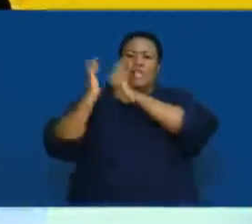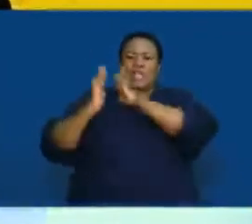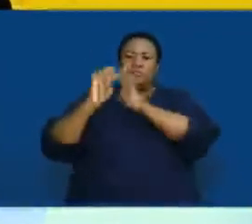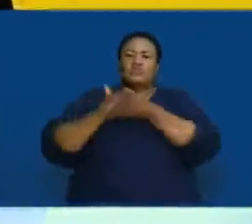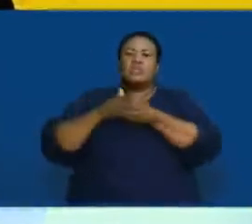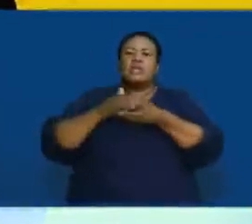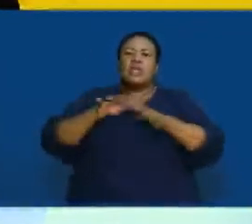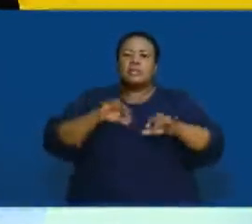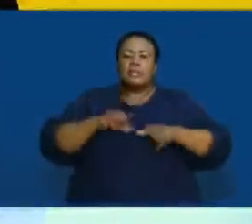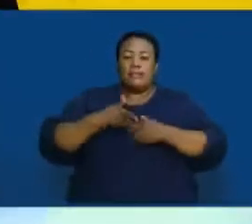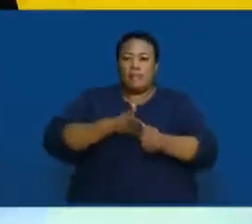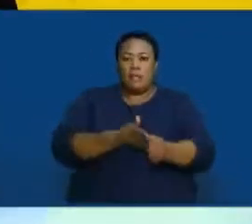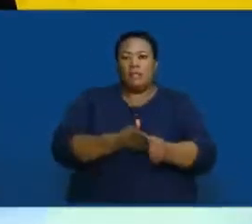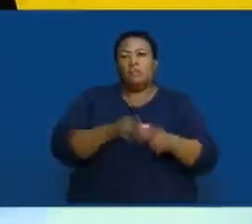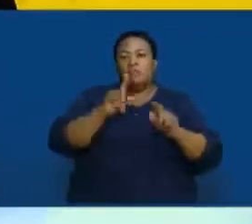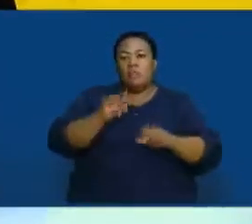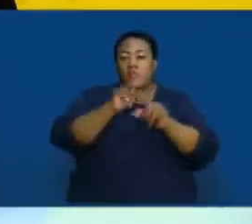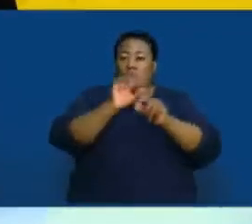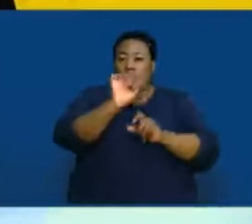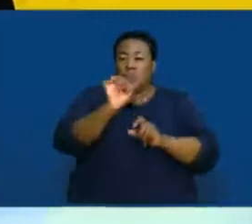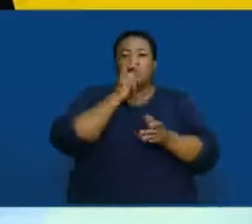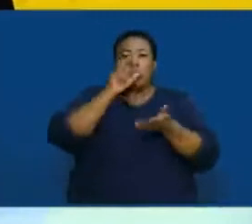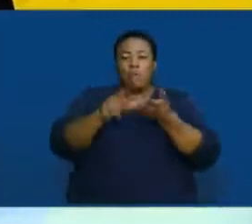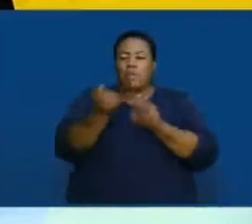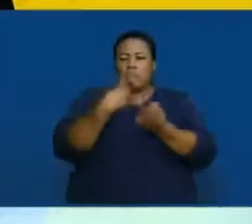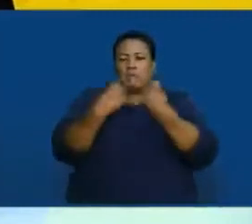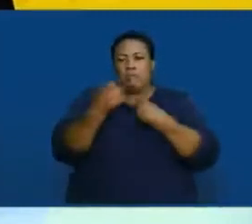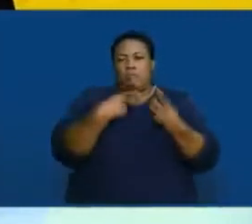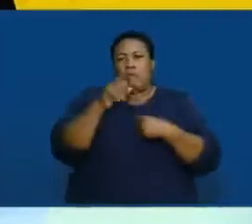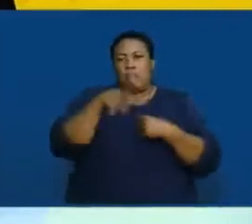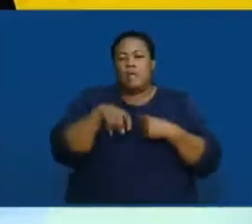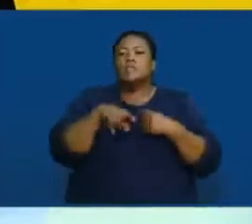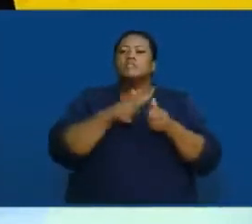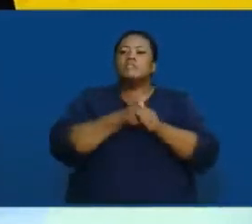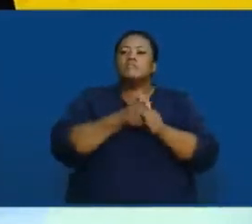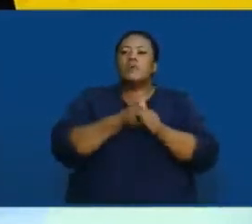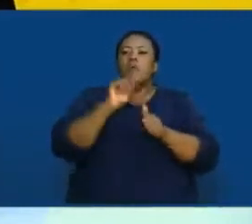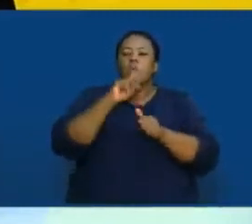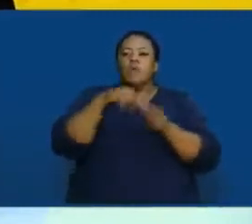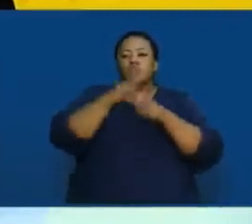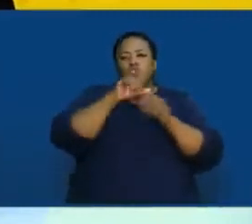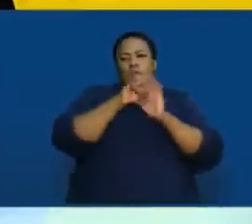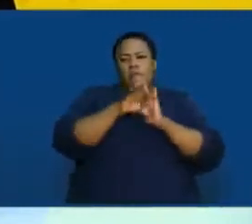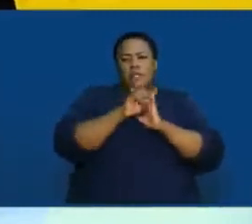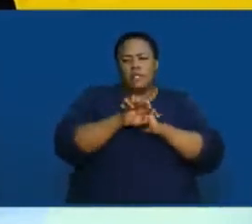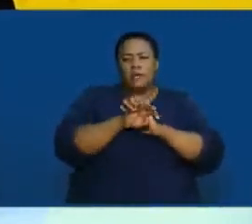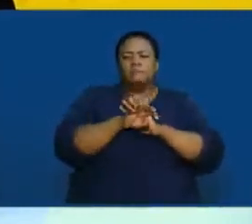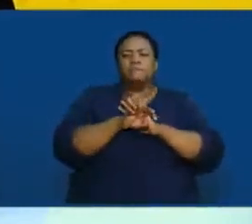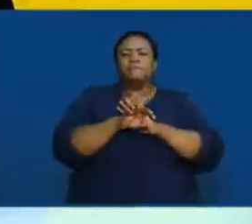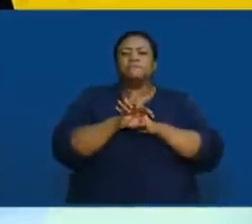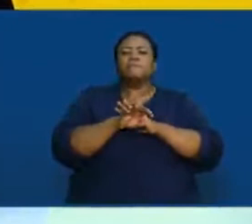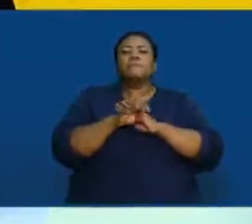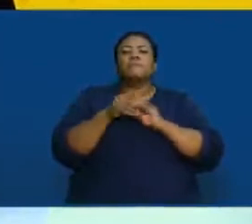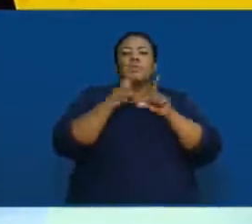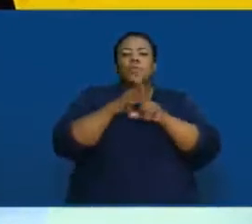2. All you need to do to get your questions and comments through to us is follow our social media pages, search for